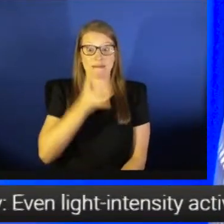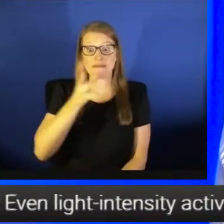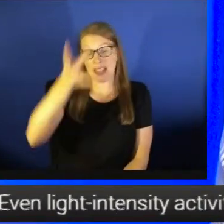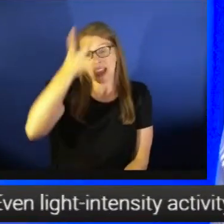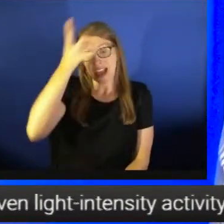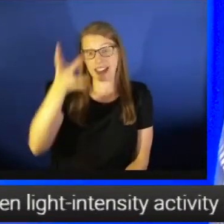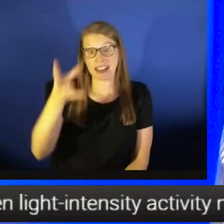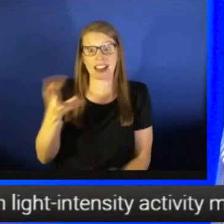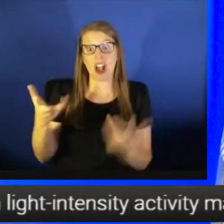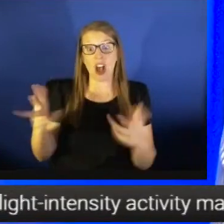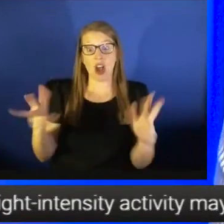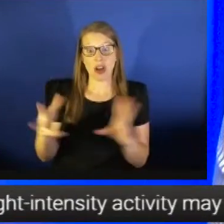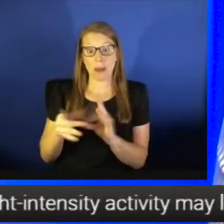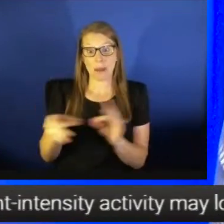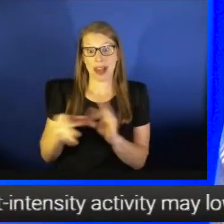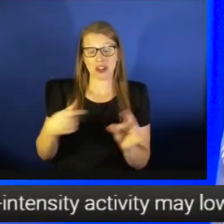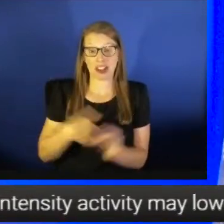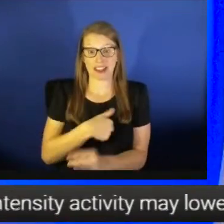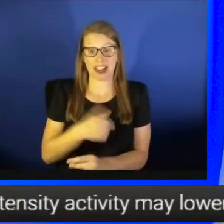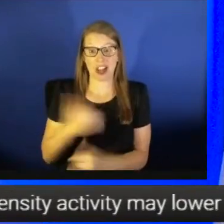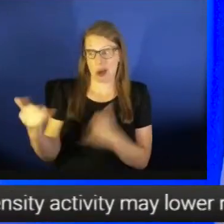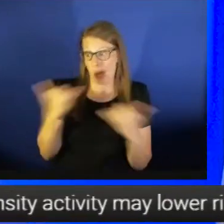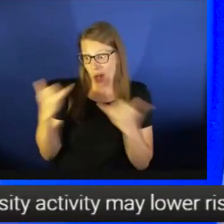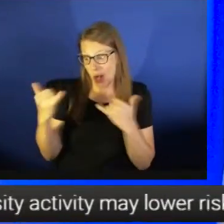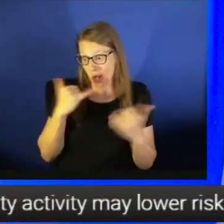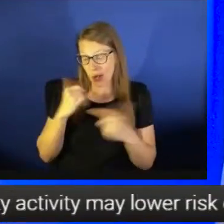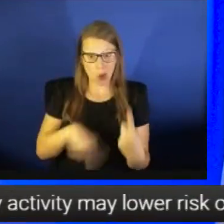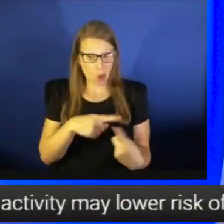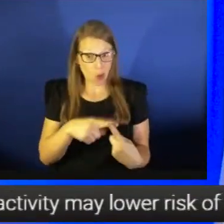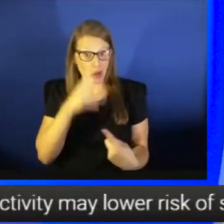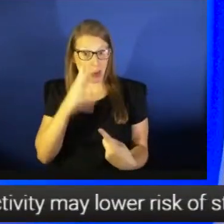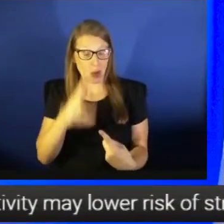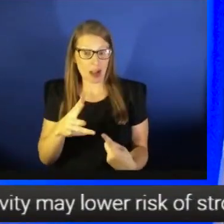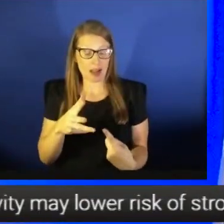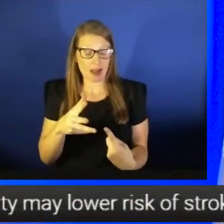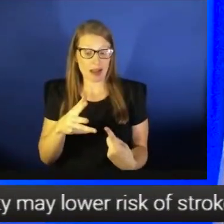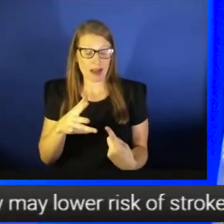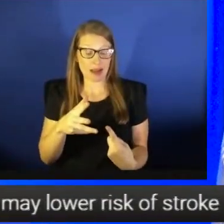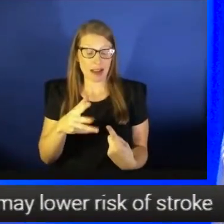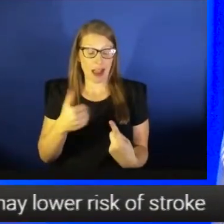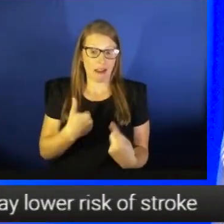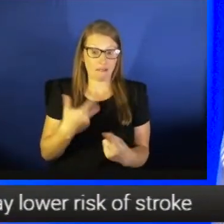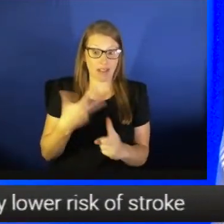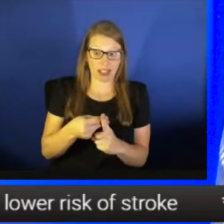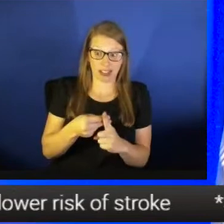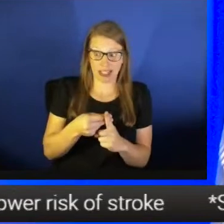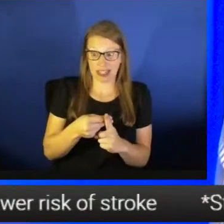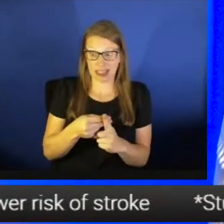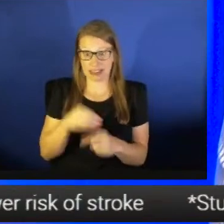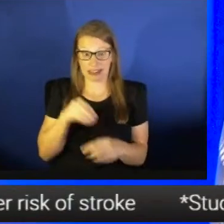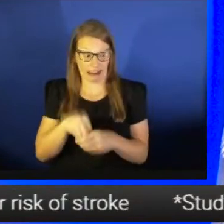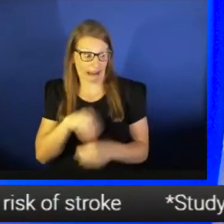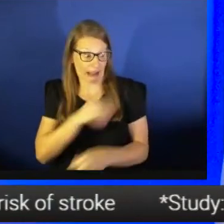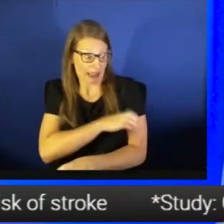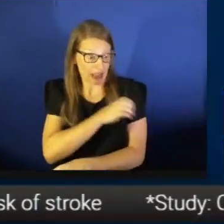already messaging us and calling us. When are you going to have the vaccine in clinic? When is it available for us to vaccinate our